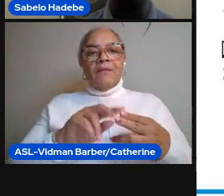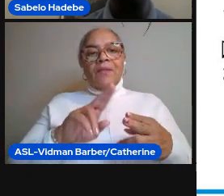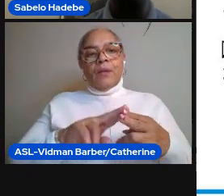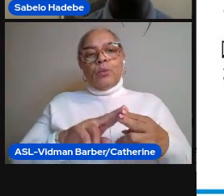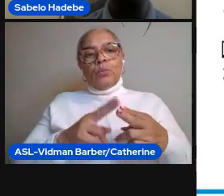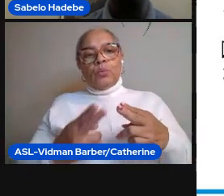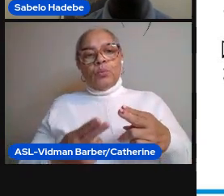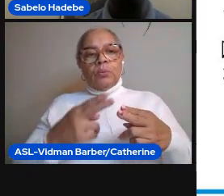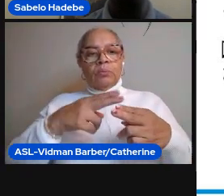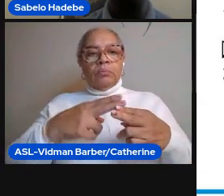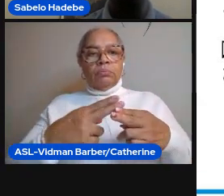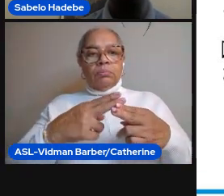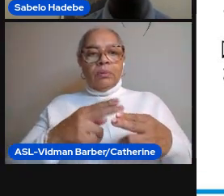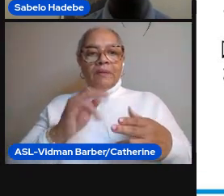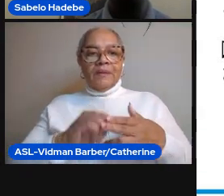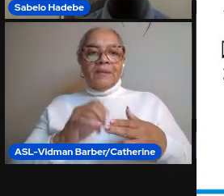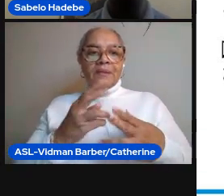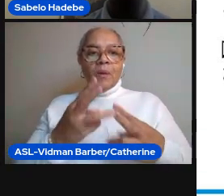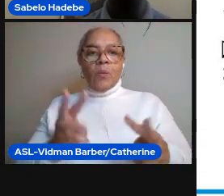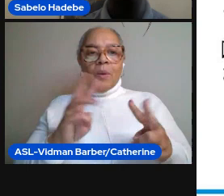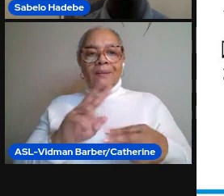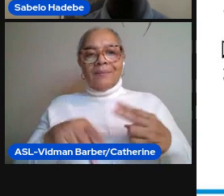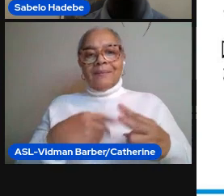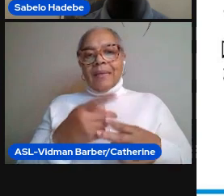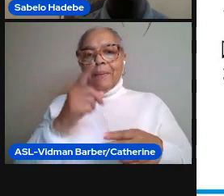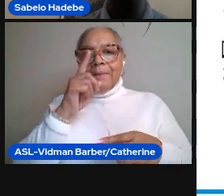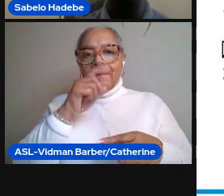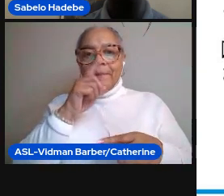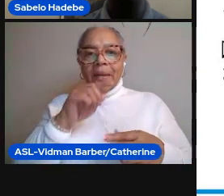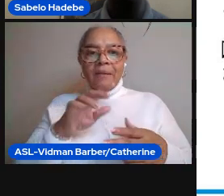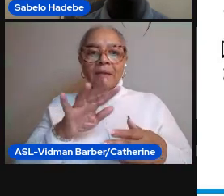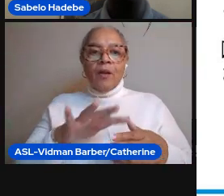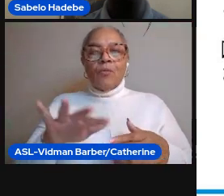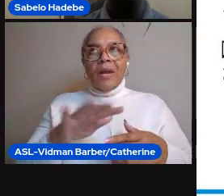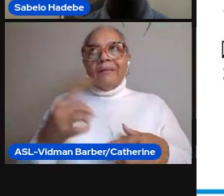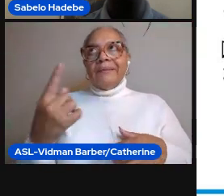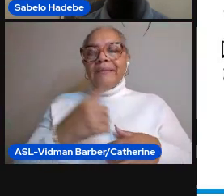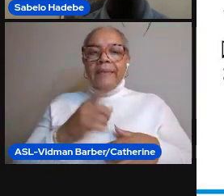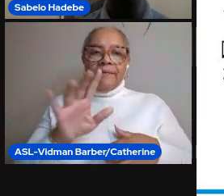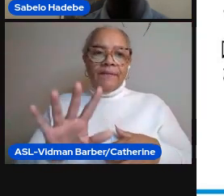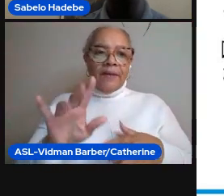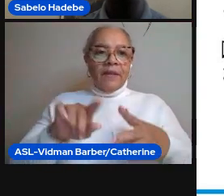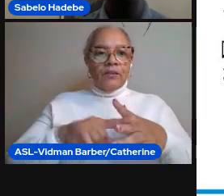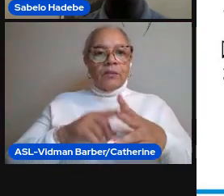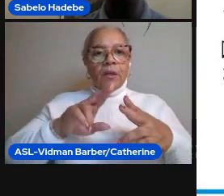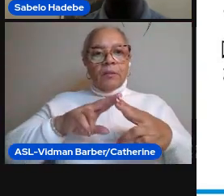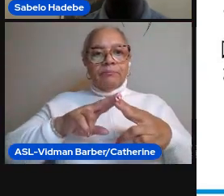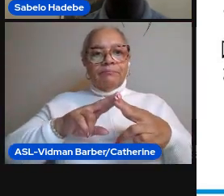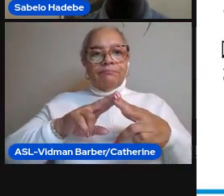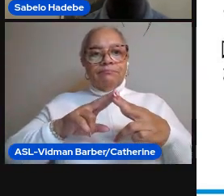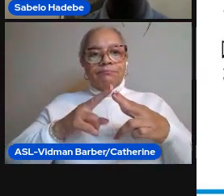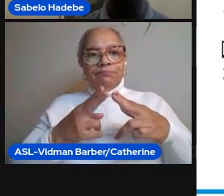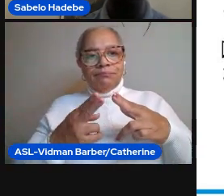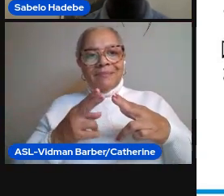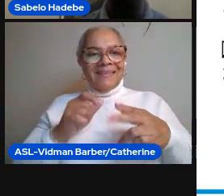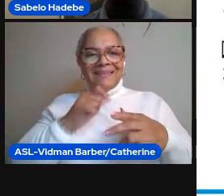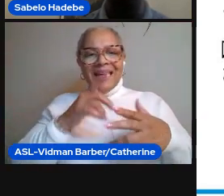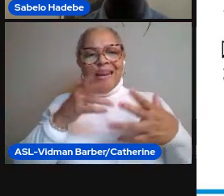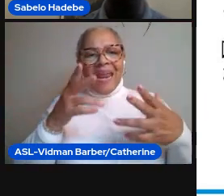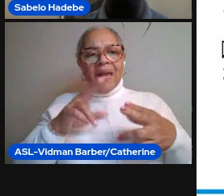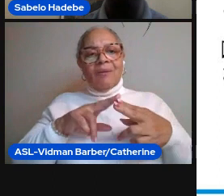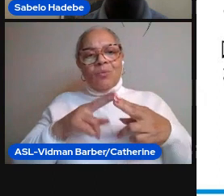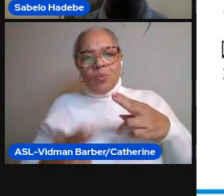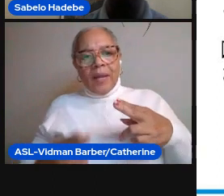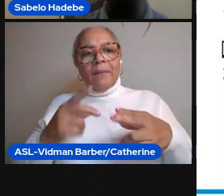So these are wild type mouse. Around about day 5, they start losing a little bit of weight. So no, it's not much, but they